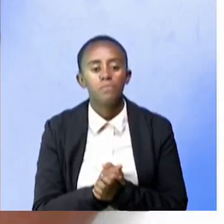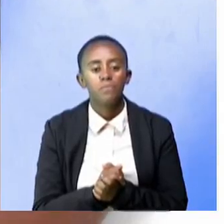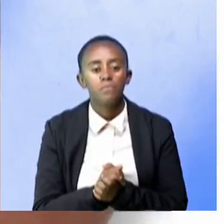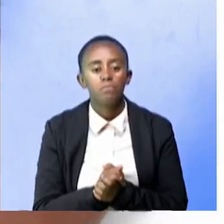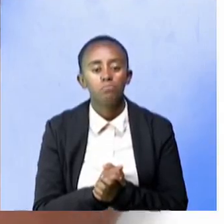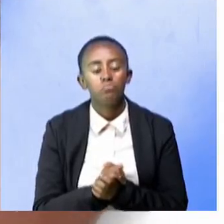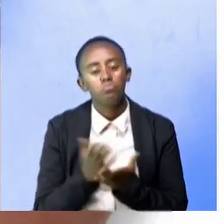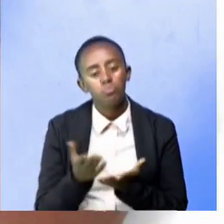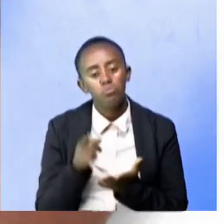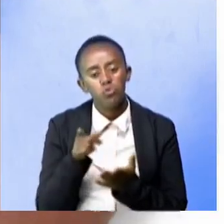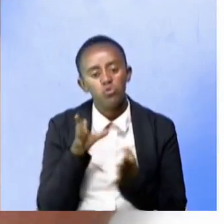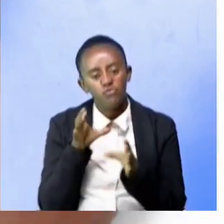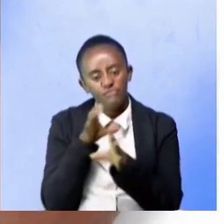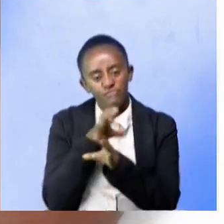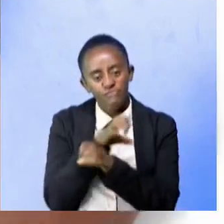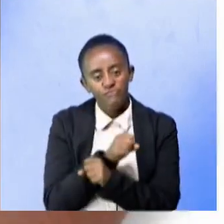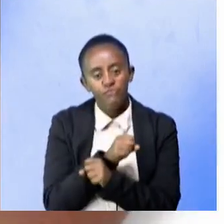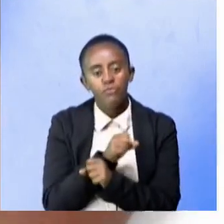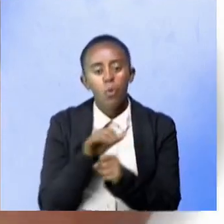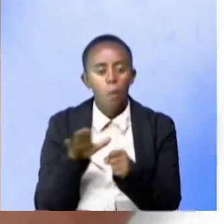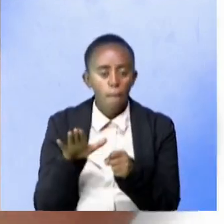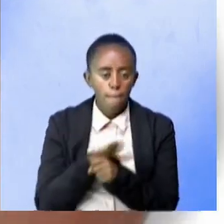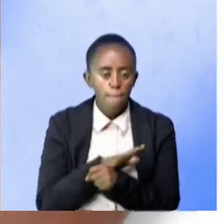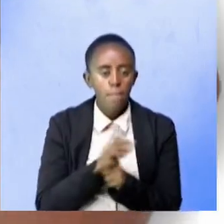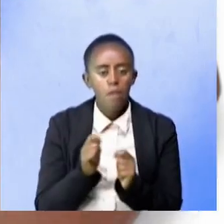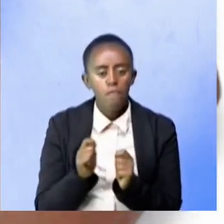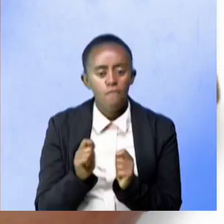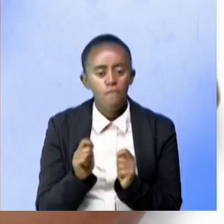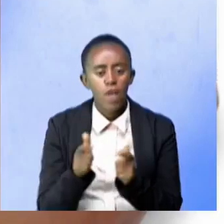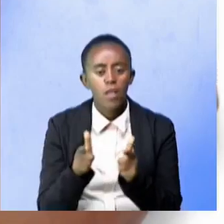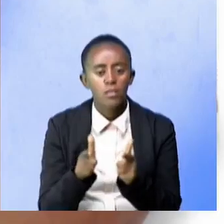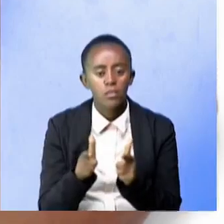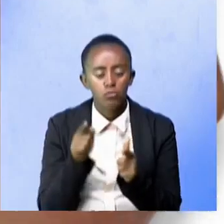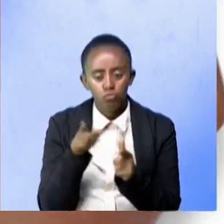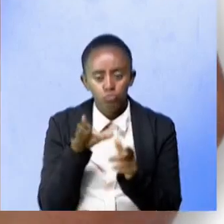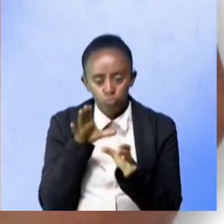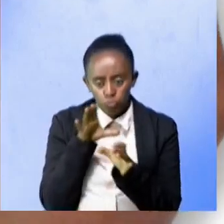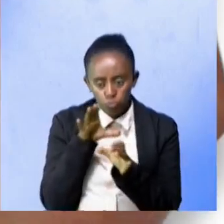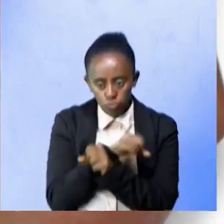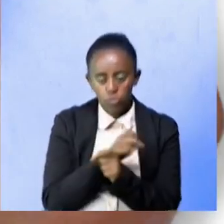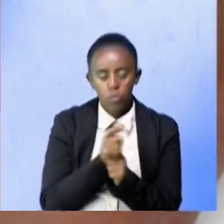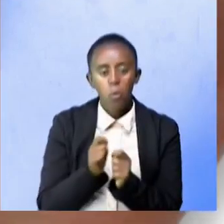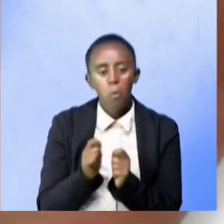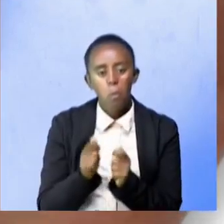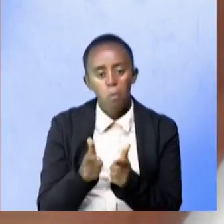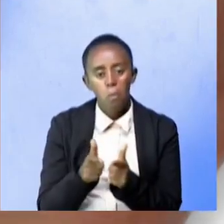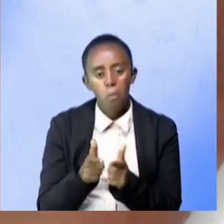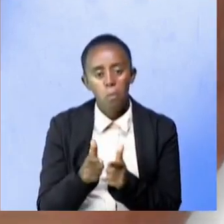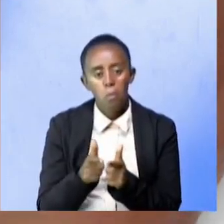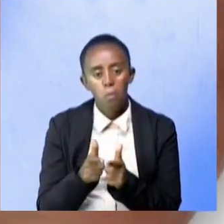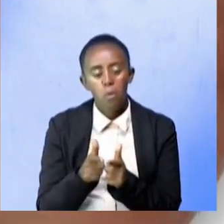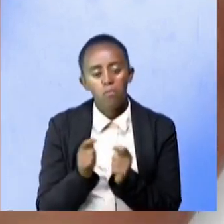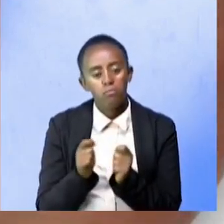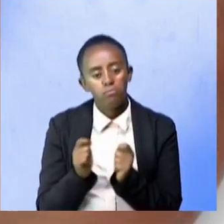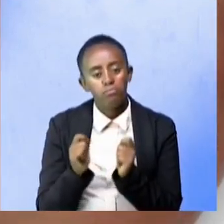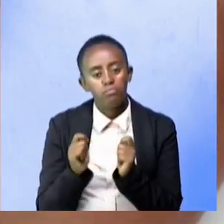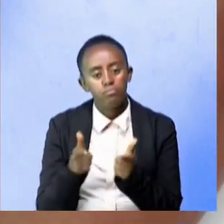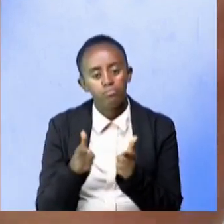Or he finished the test fast. Possible. It's not completely. He finished the test